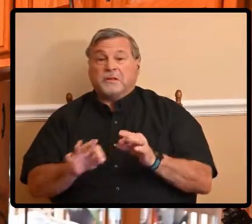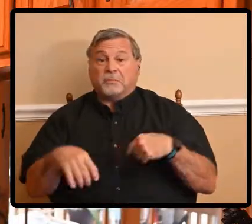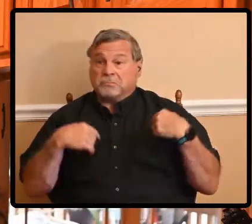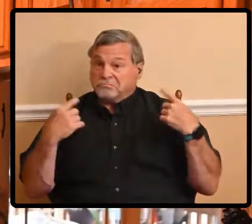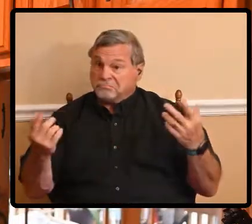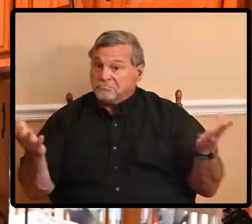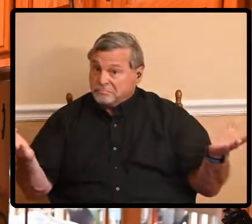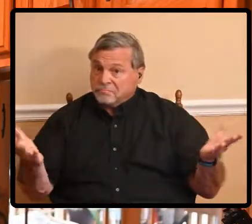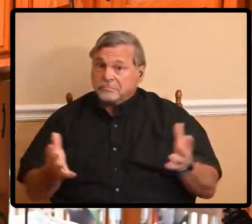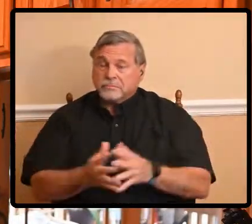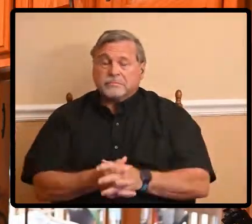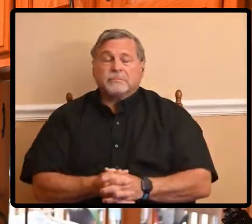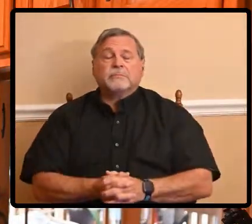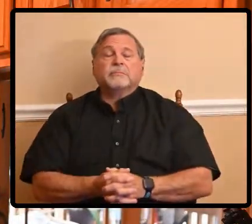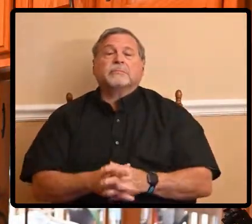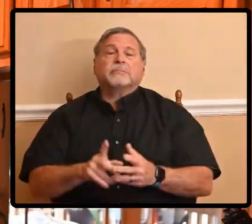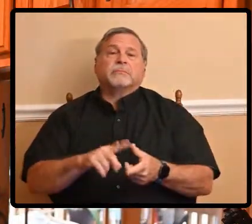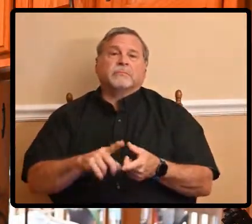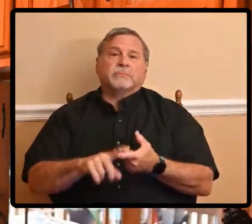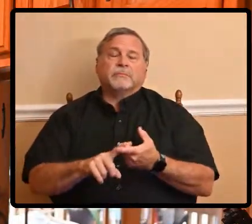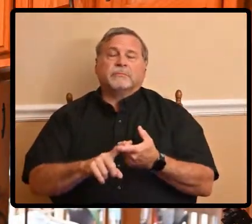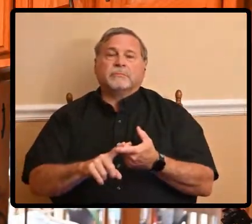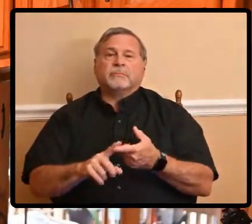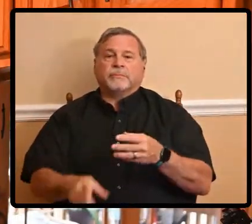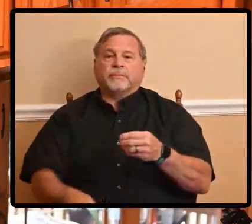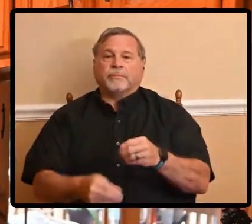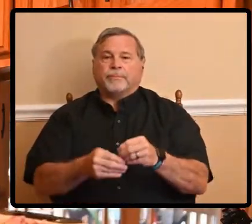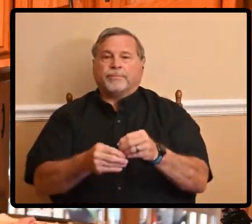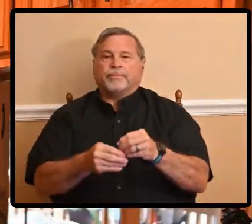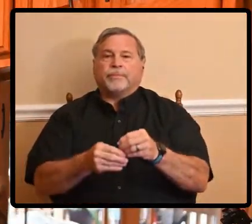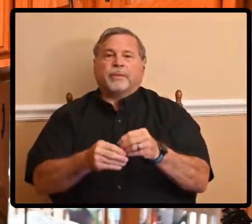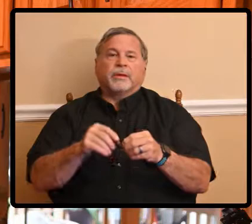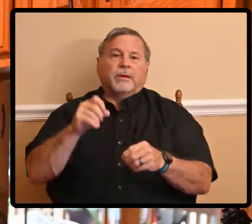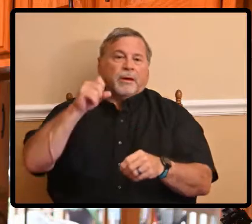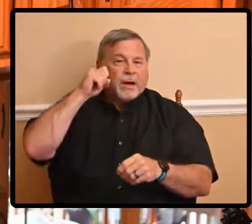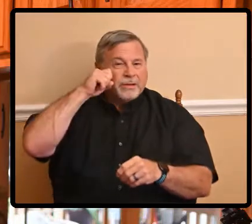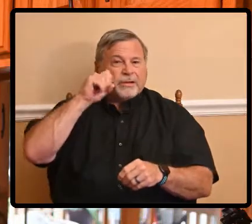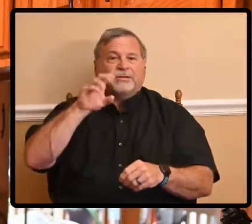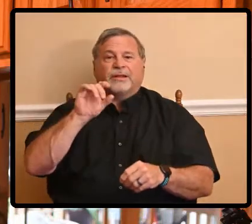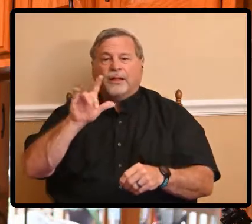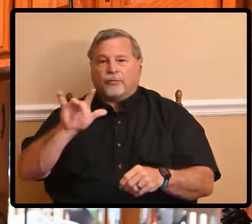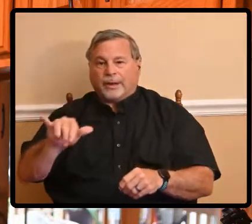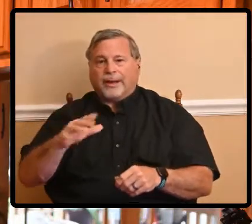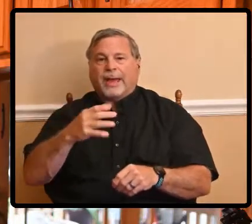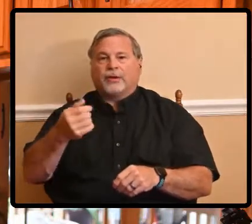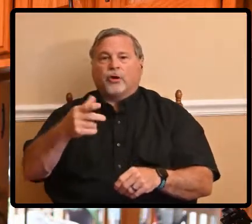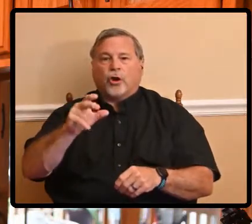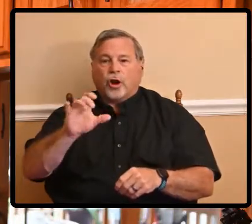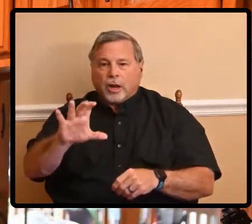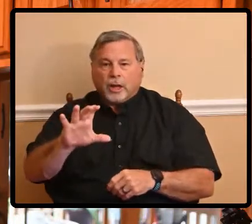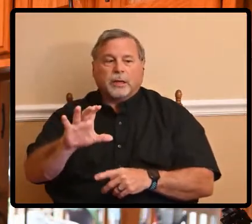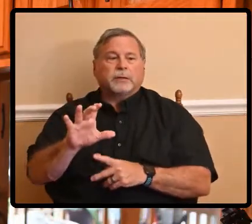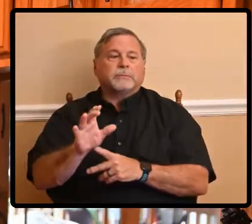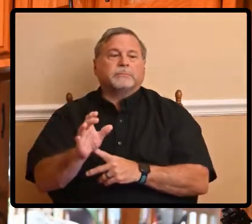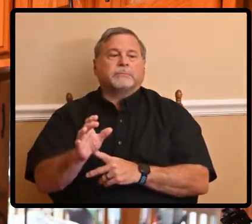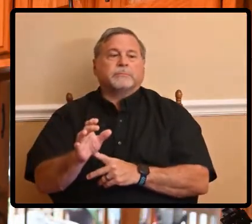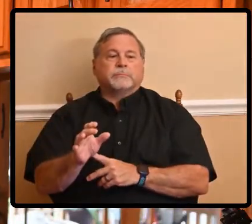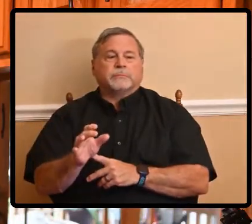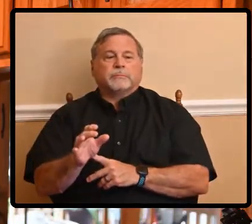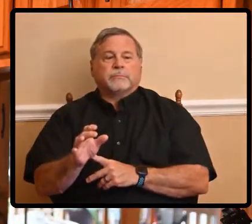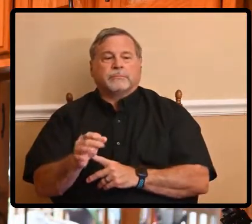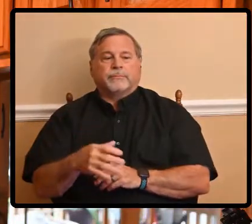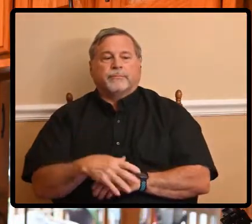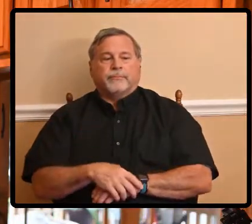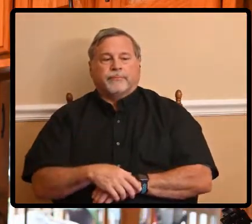Pretty simple so far, yeah? And then we're going to take and put in our onions and our celery and our garlic.